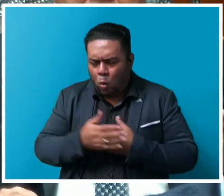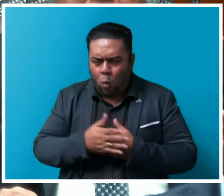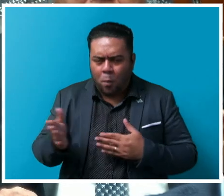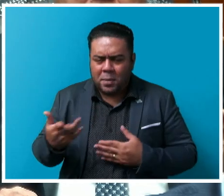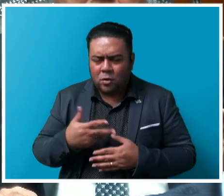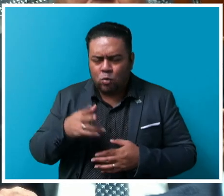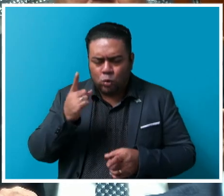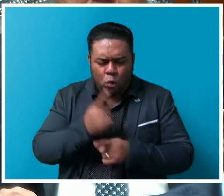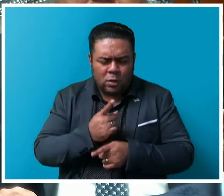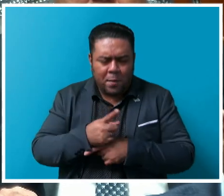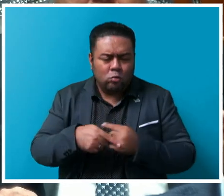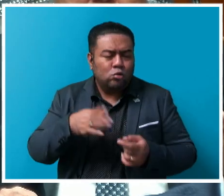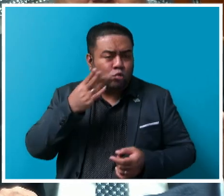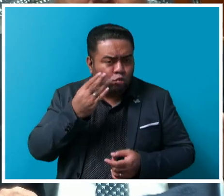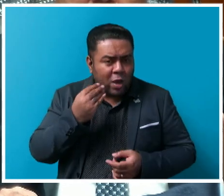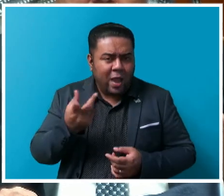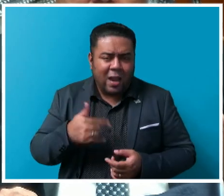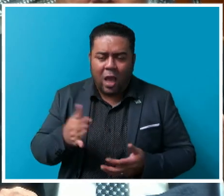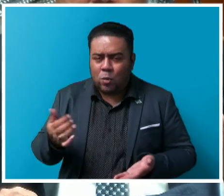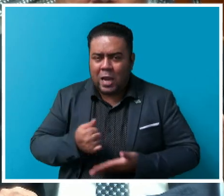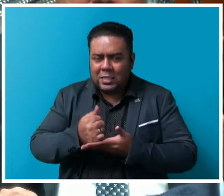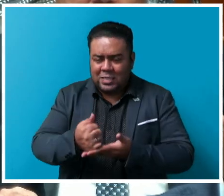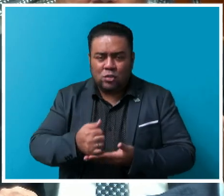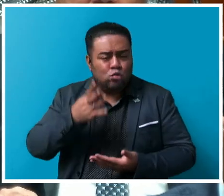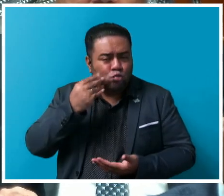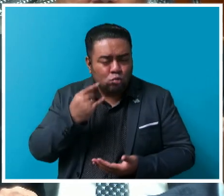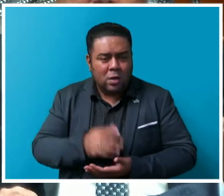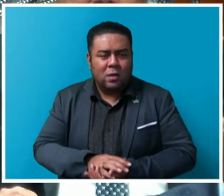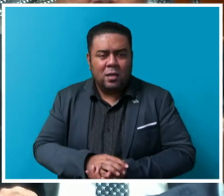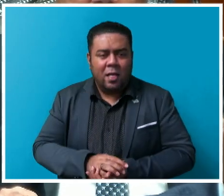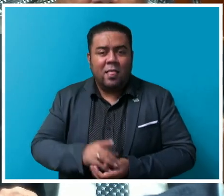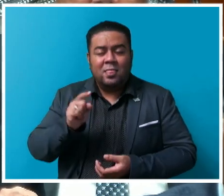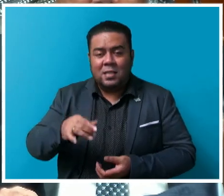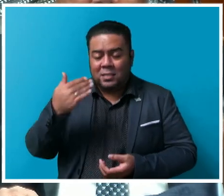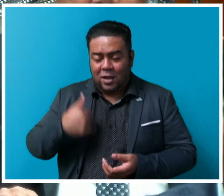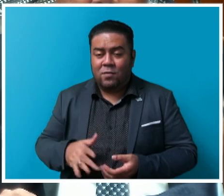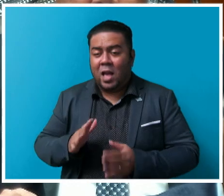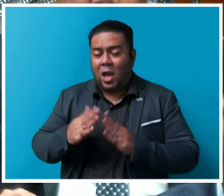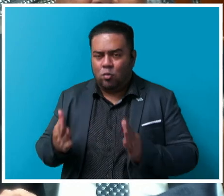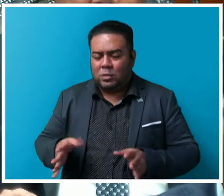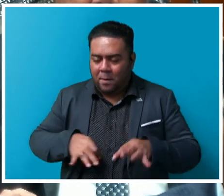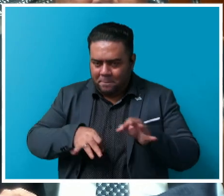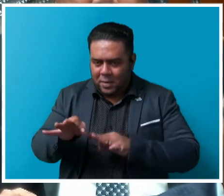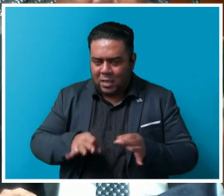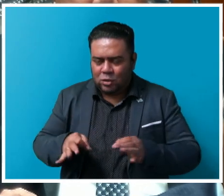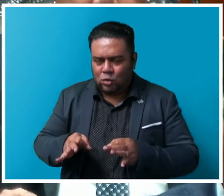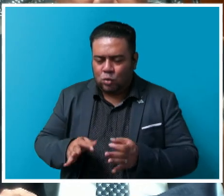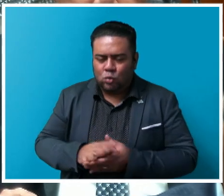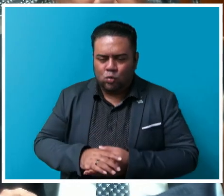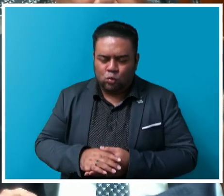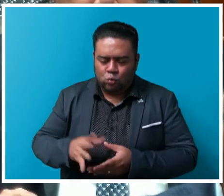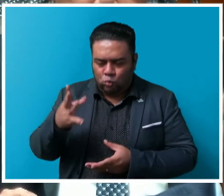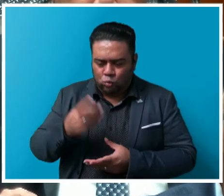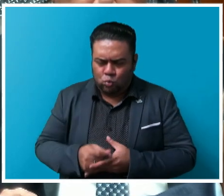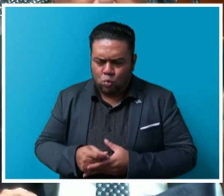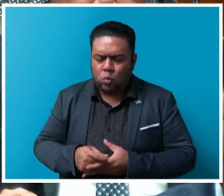assistance to sugar. Honourable Speaker, this side of the House plans to sort out sugar once and